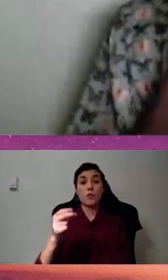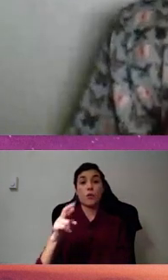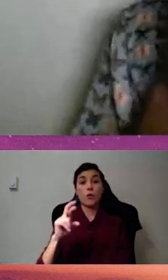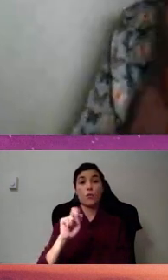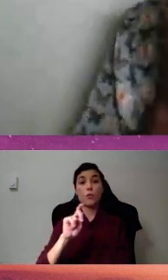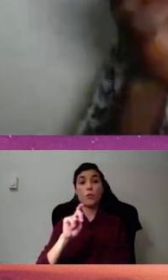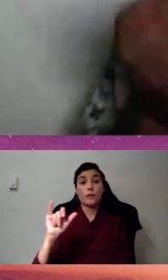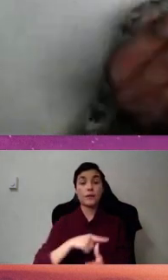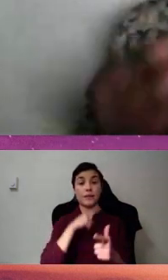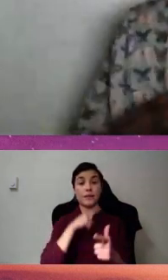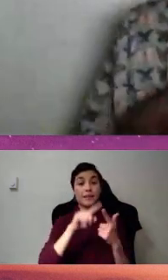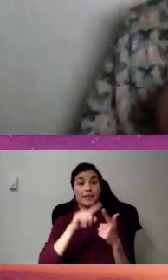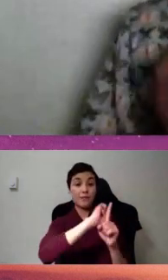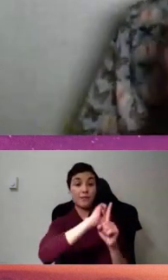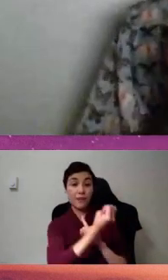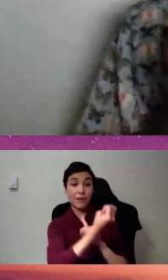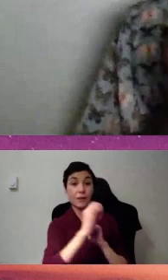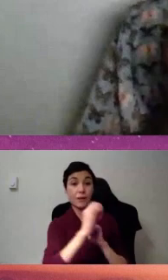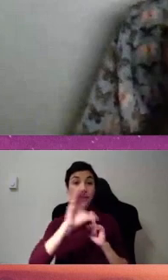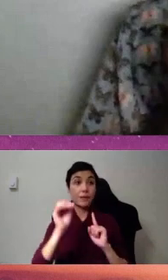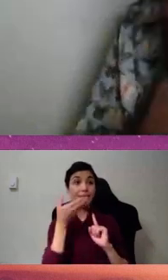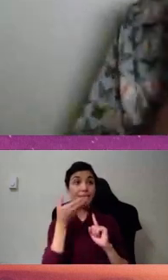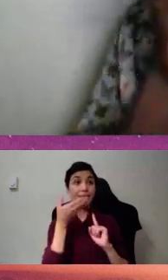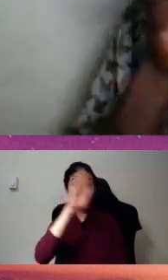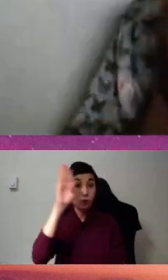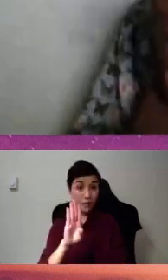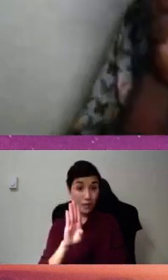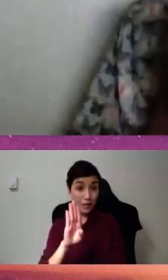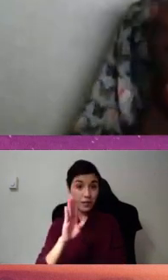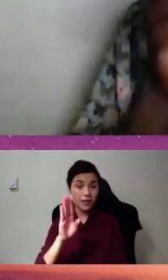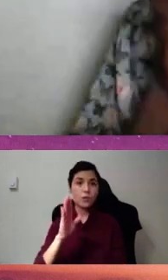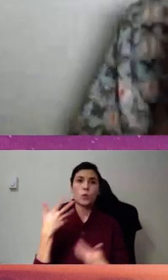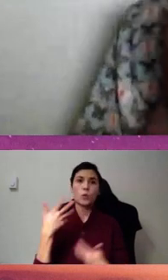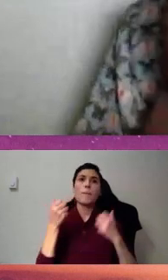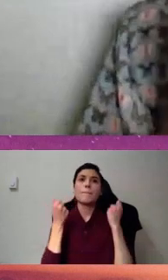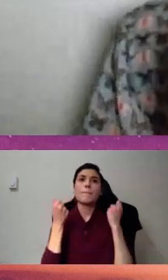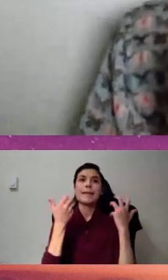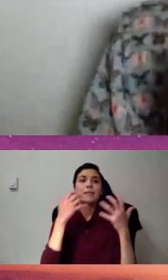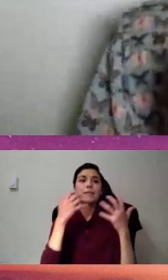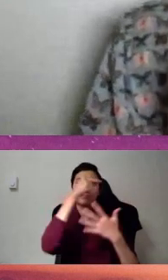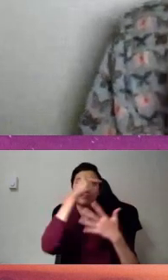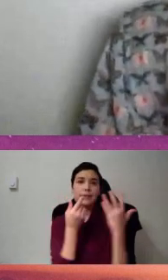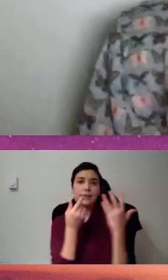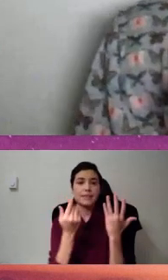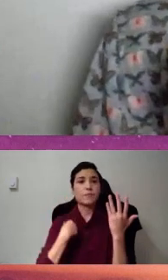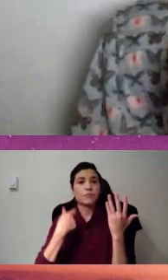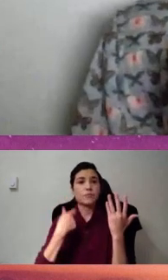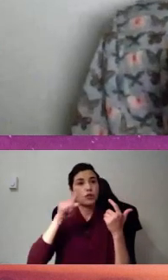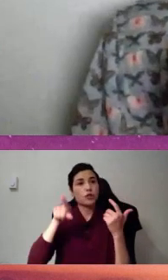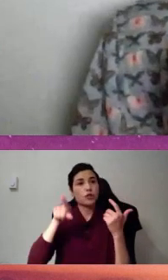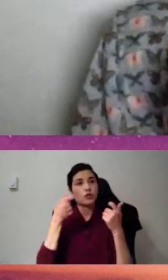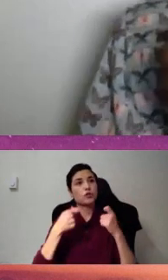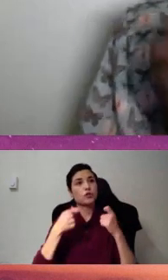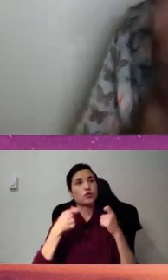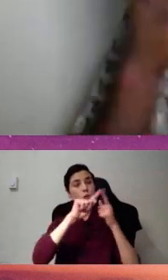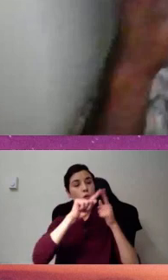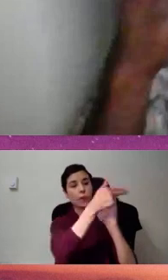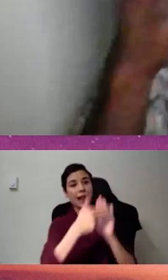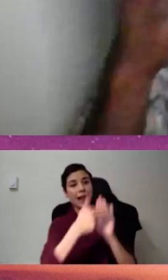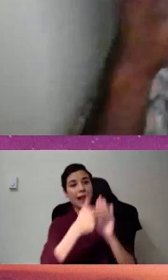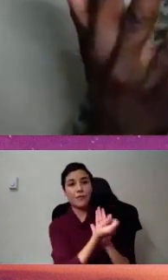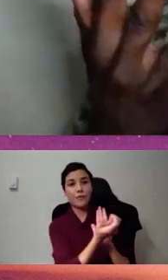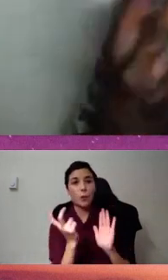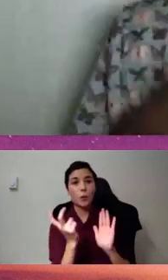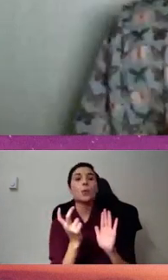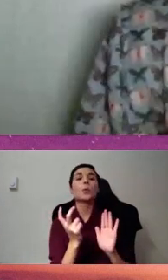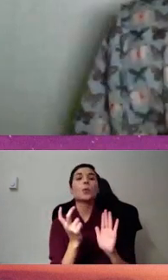much there that I'm trying to just highlight some of the really deep stuff you brought out about these interconnections. There's absolutely a